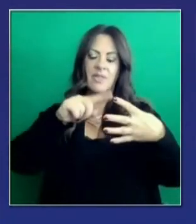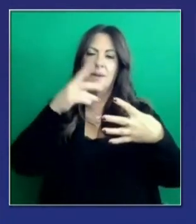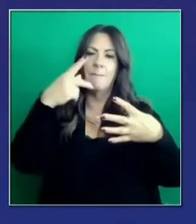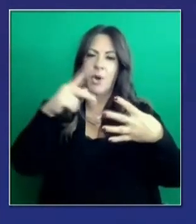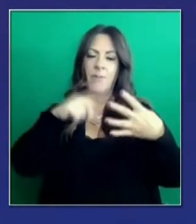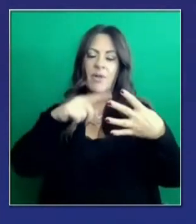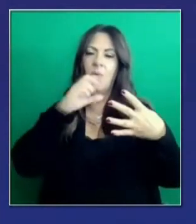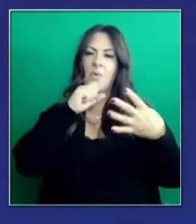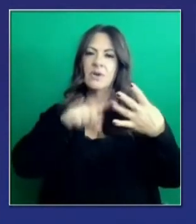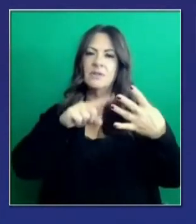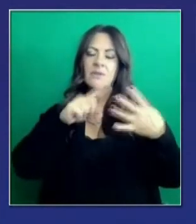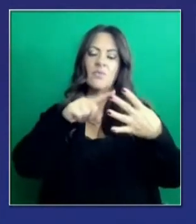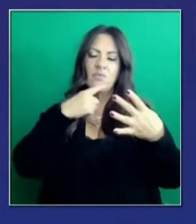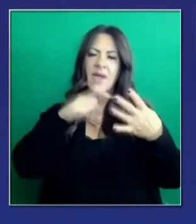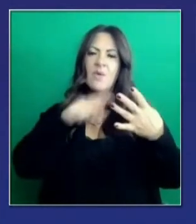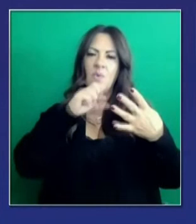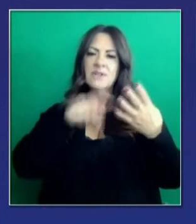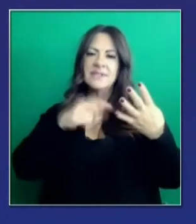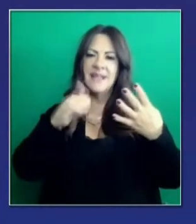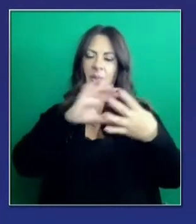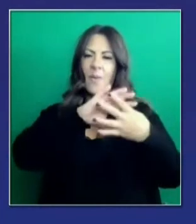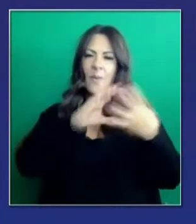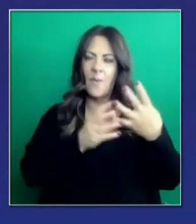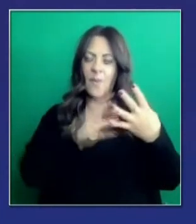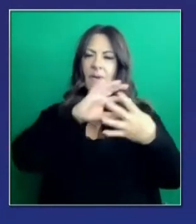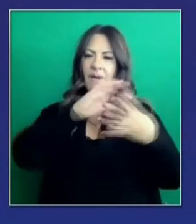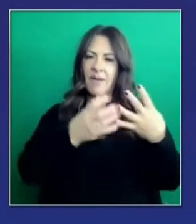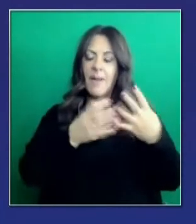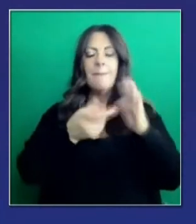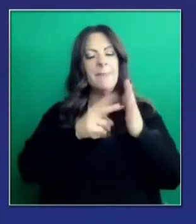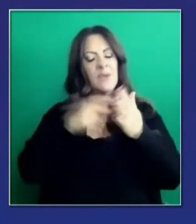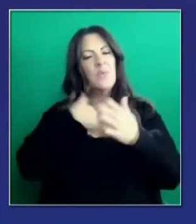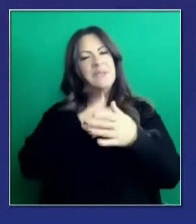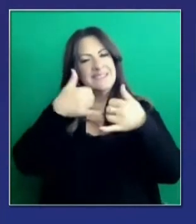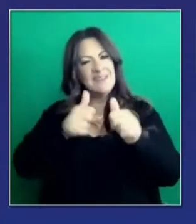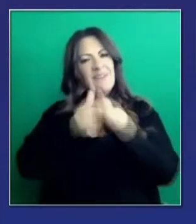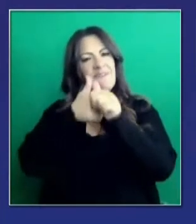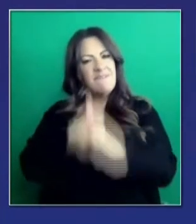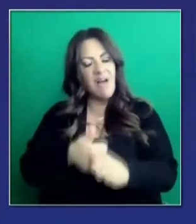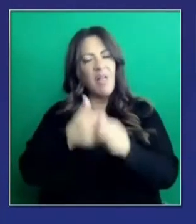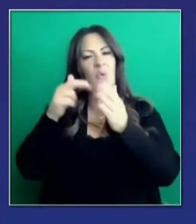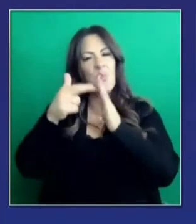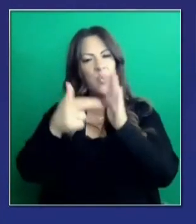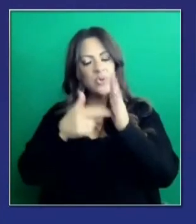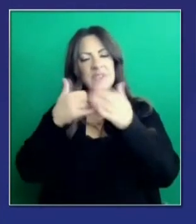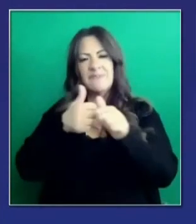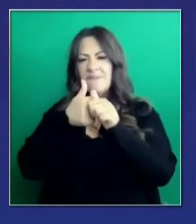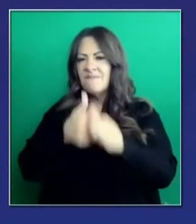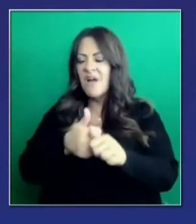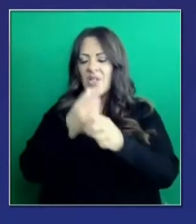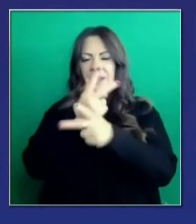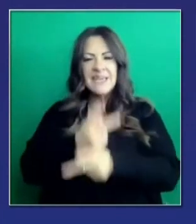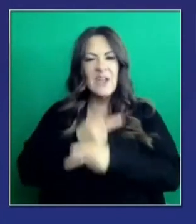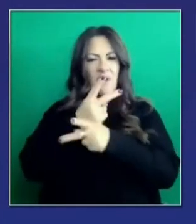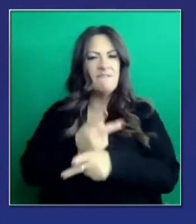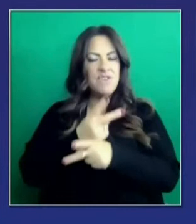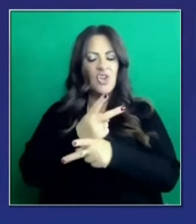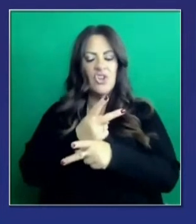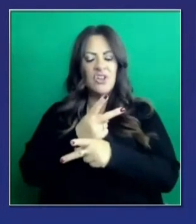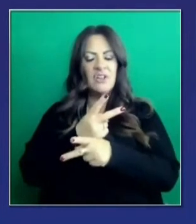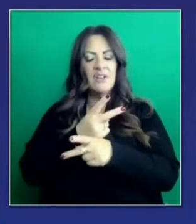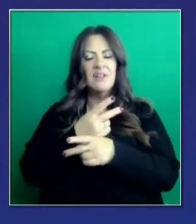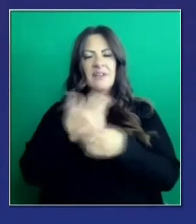relates to modifying activity and behavior, requiring not only that when someone is dining outdoor, but there are